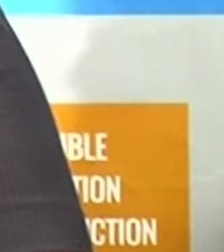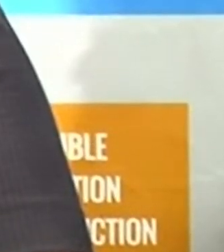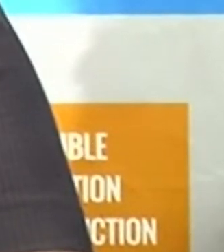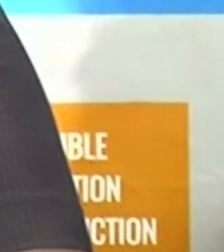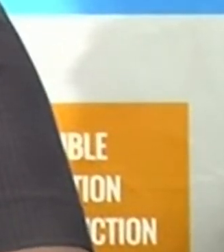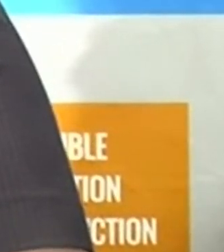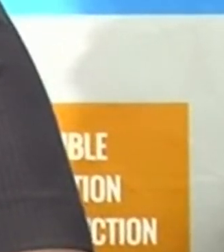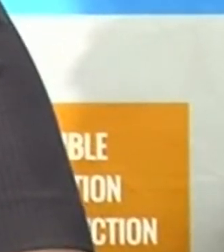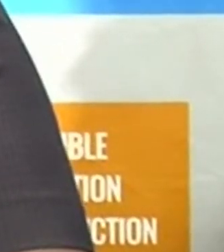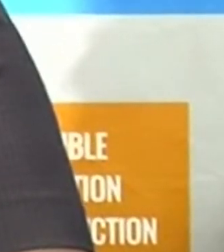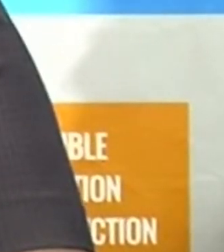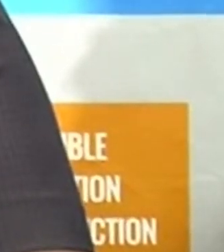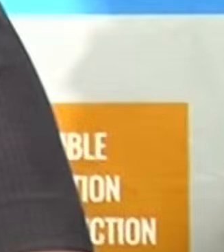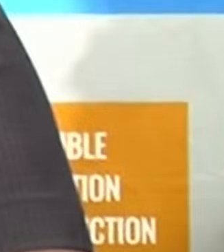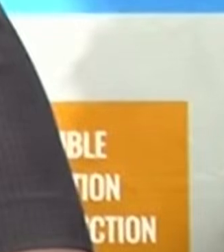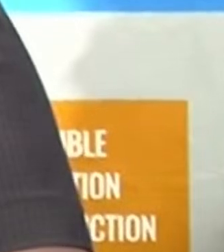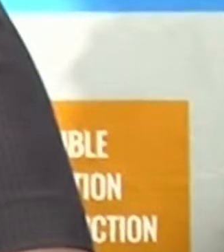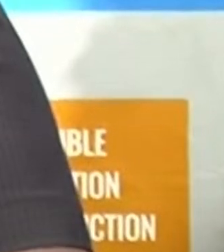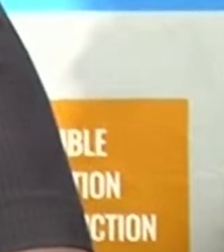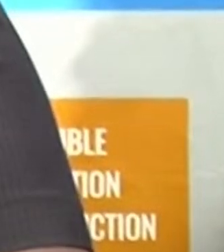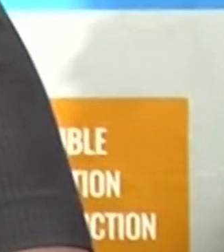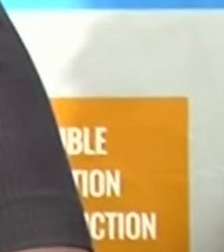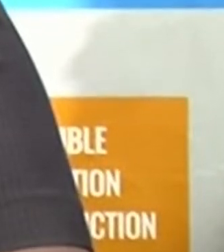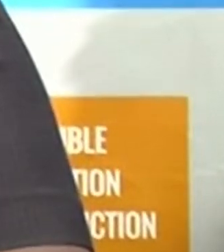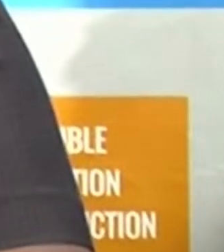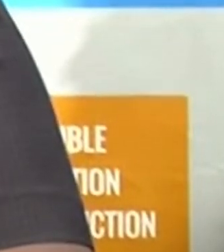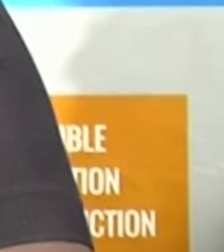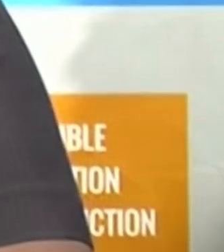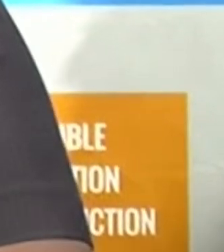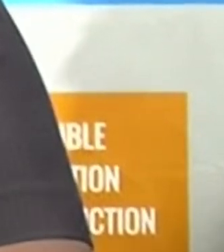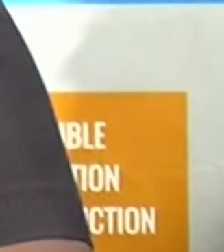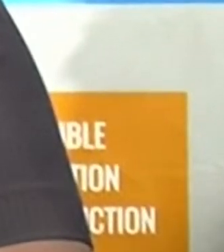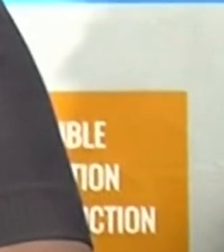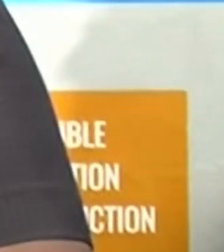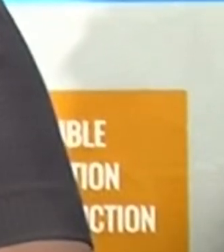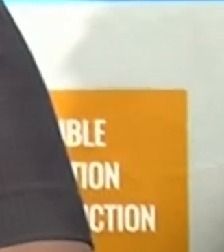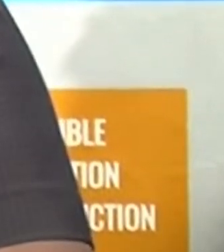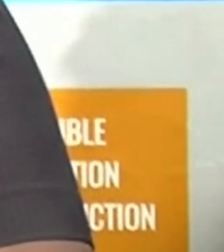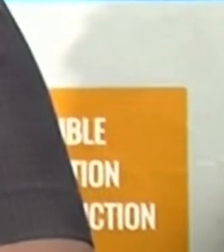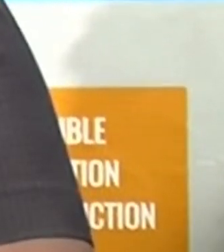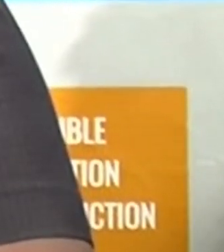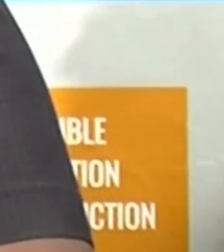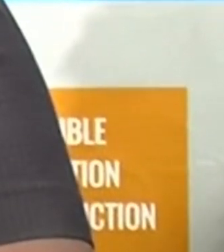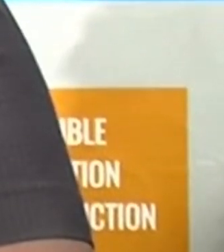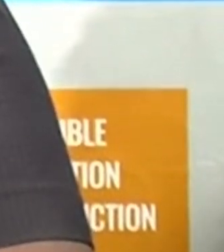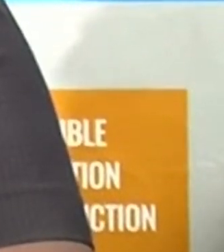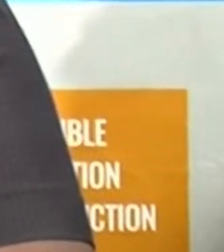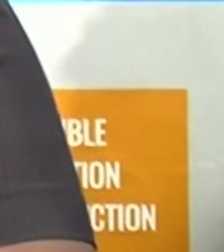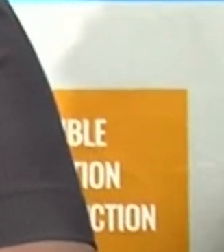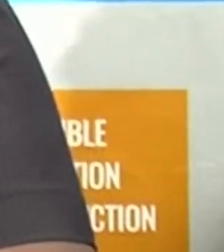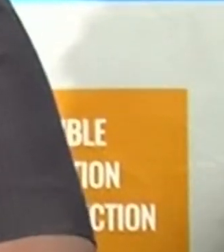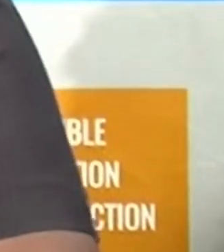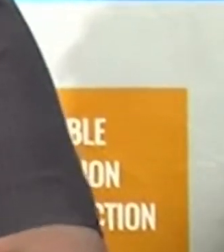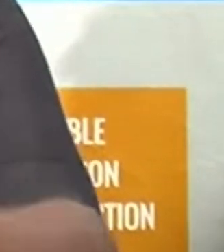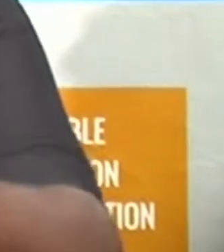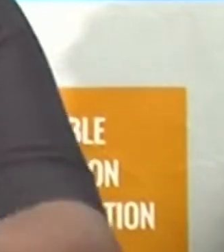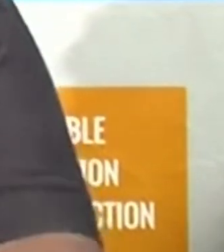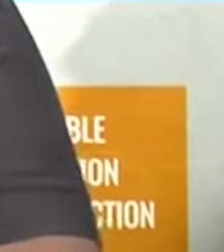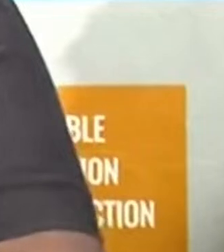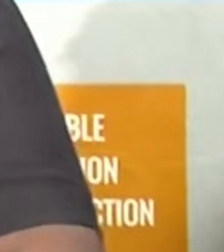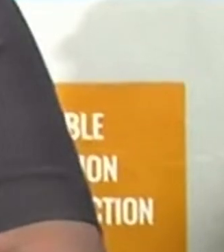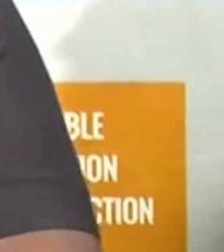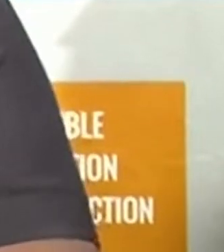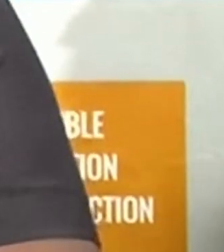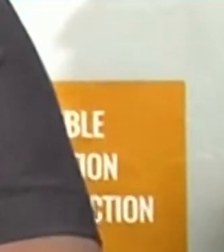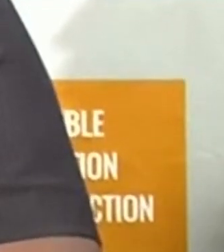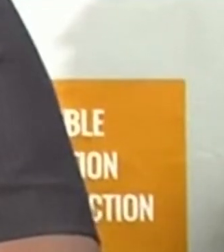well, and I'm so pleased, humbled to have been invited again here, I think, for a third time. And let me also greet